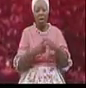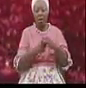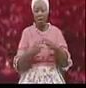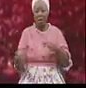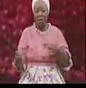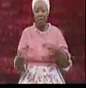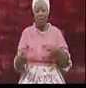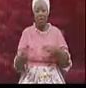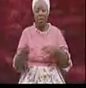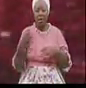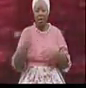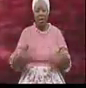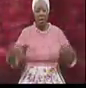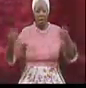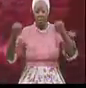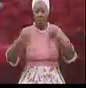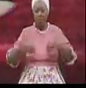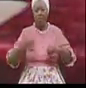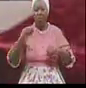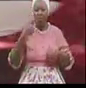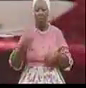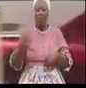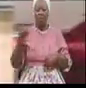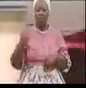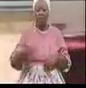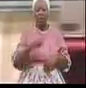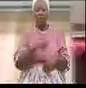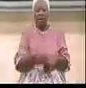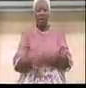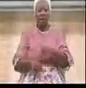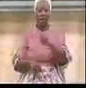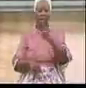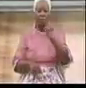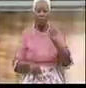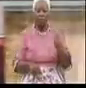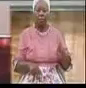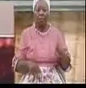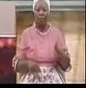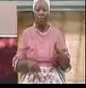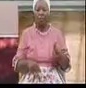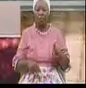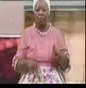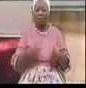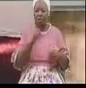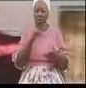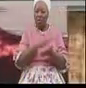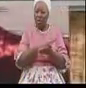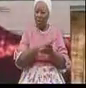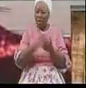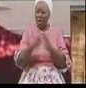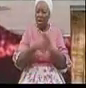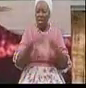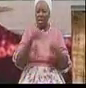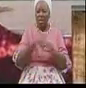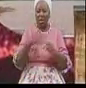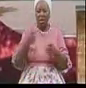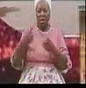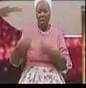escape the damnation of hell? Uncleanness in the